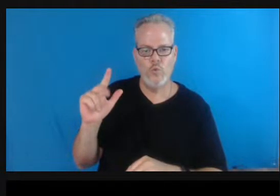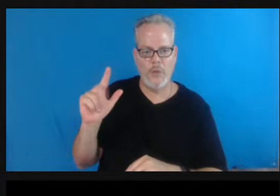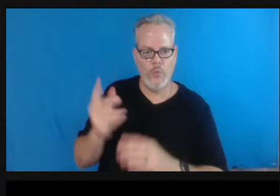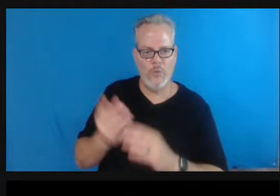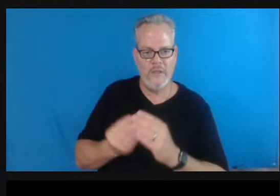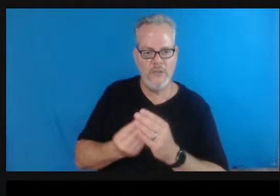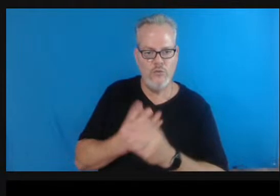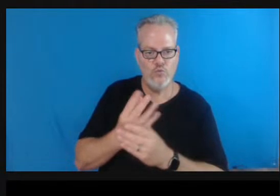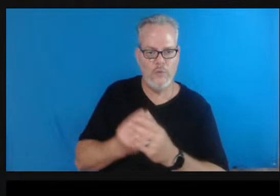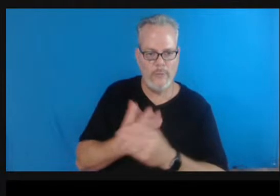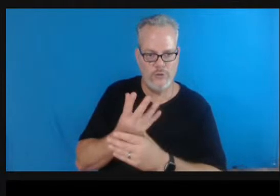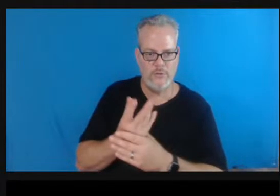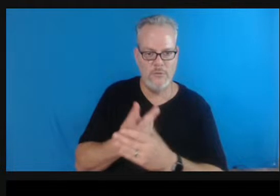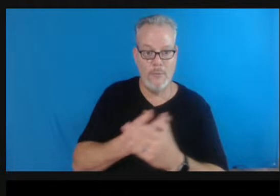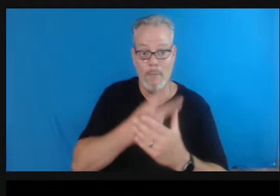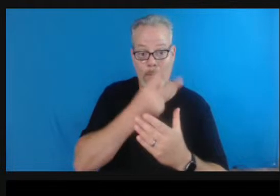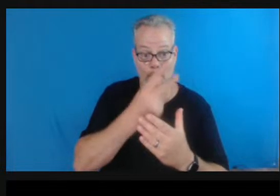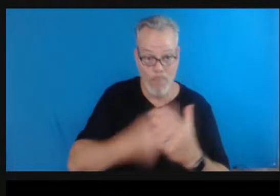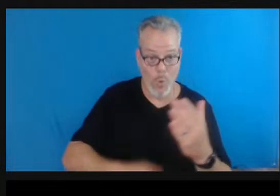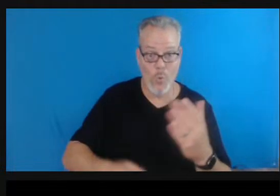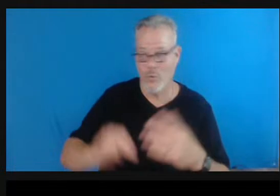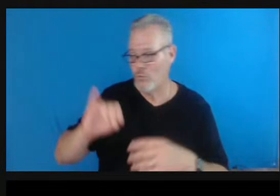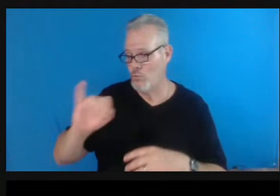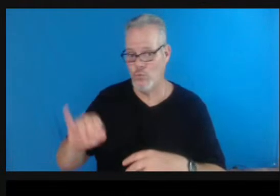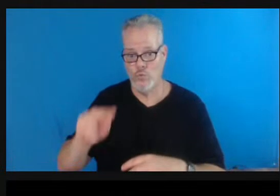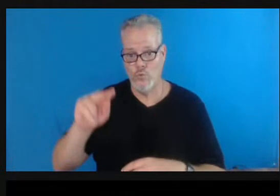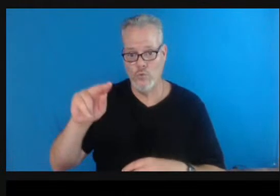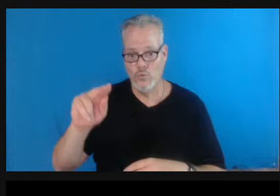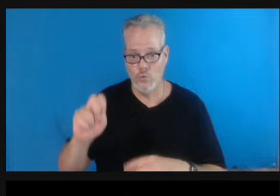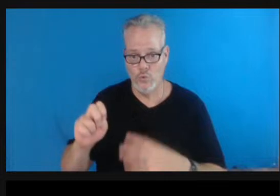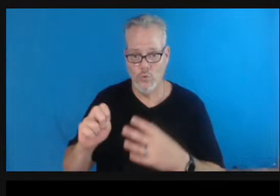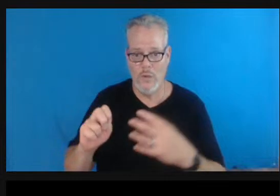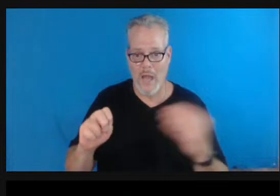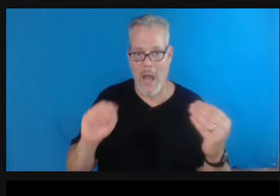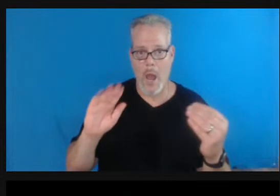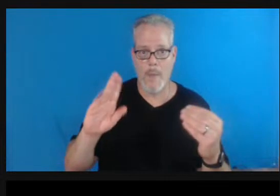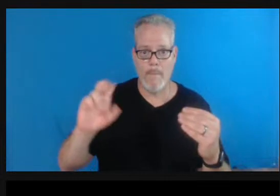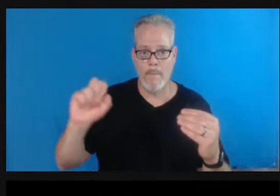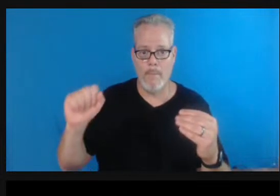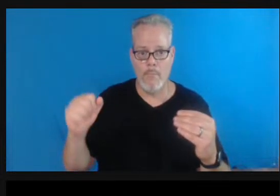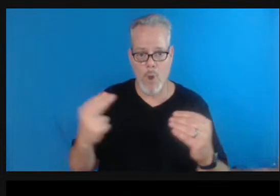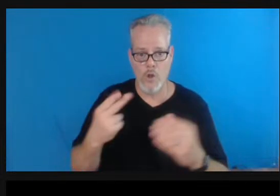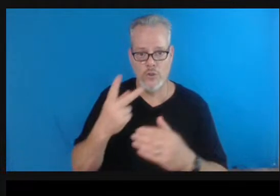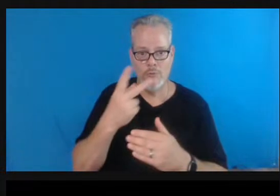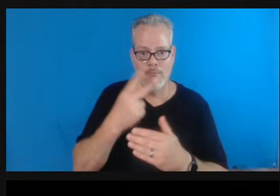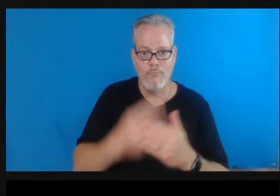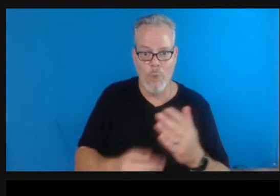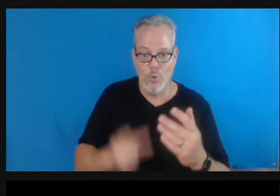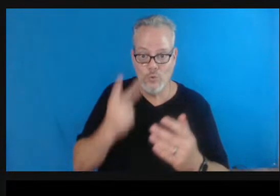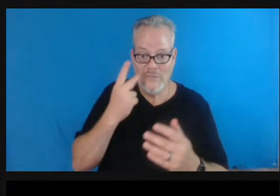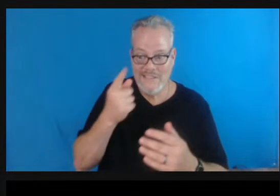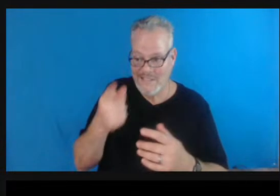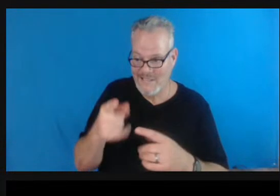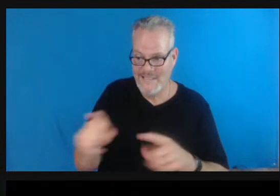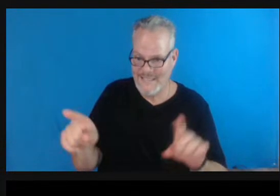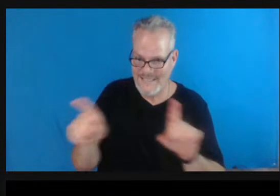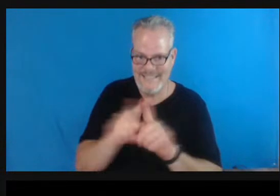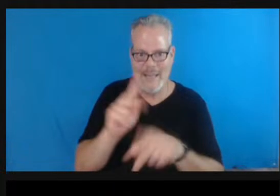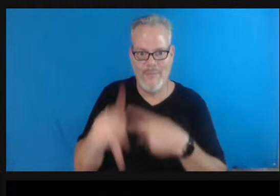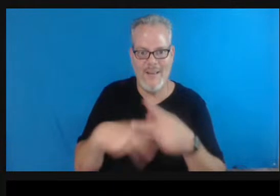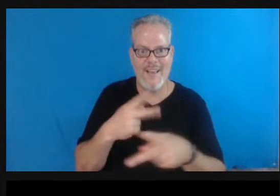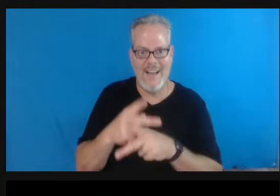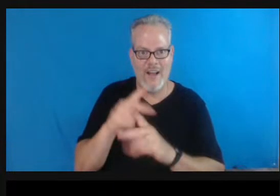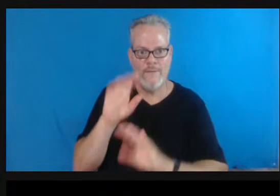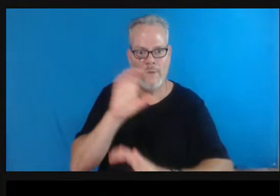the pit. And those olivines that were erupted during those eruptions are some of those eruptions that